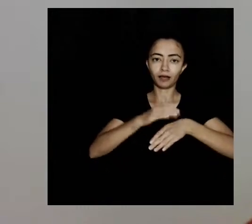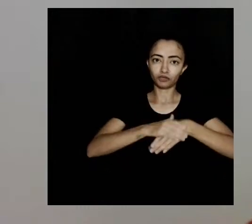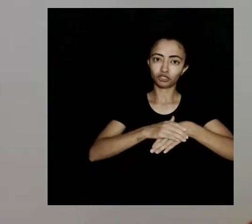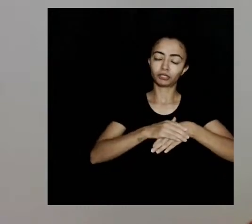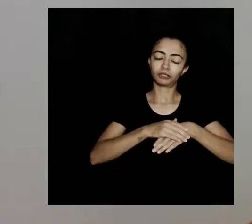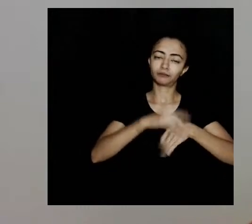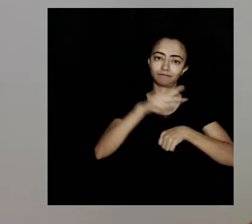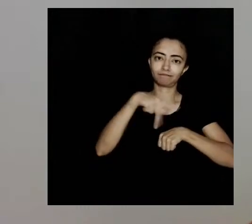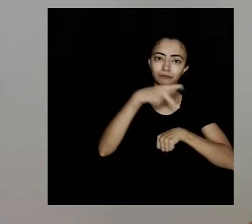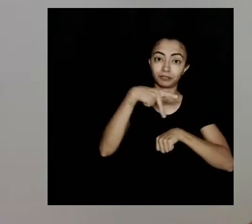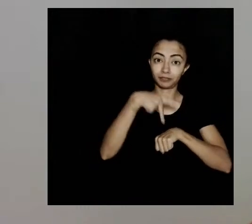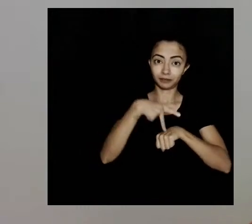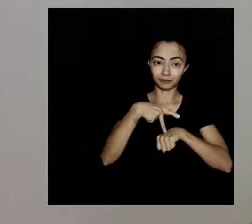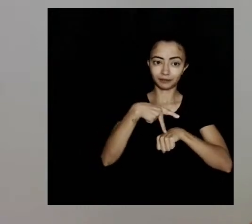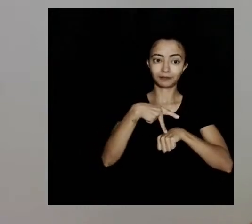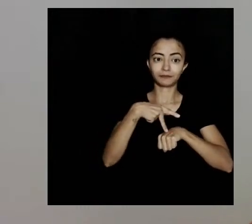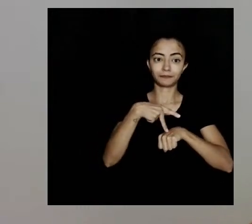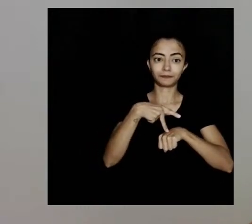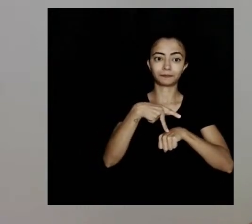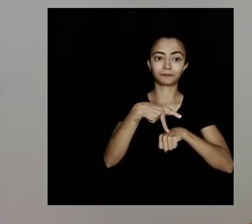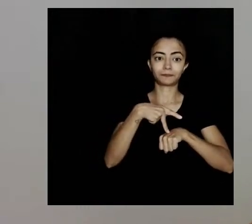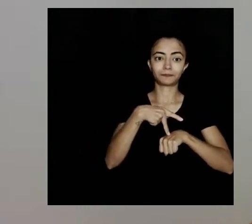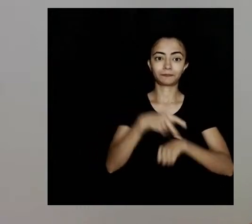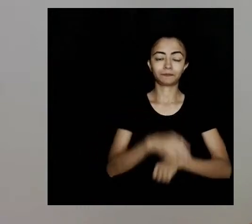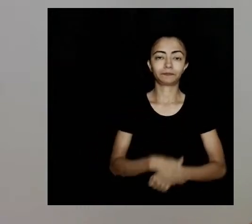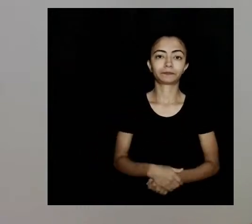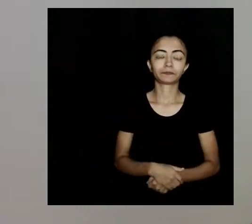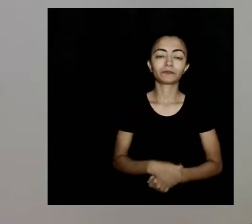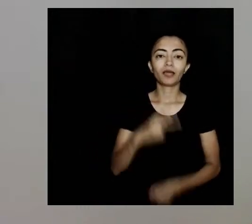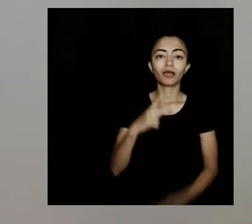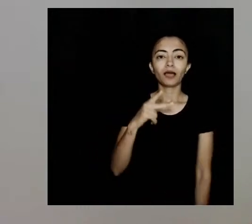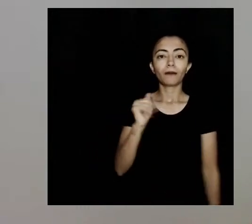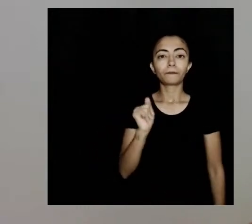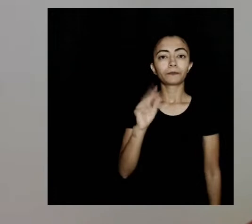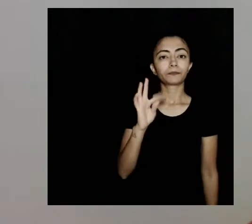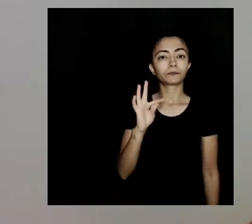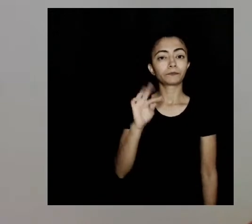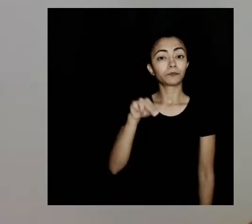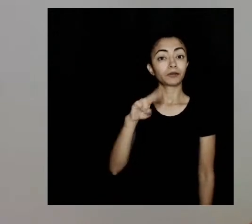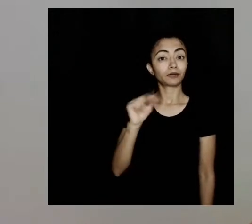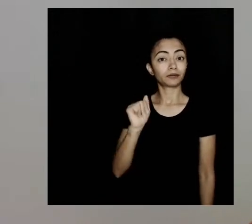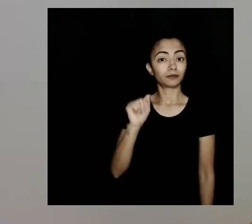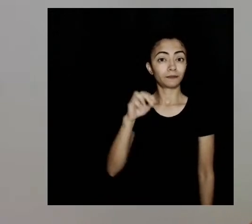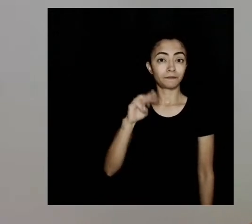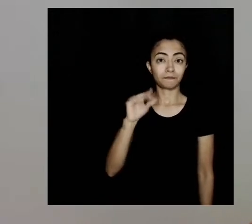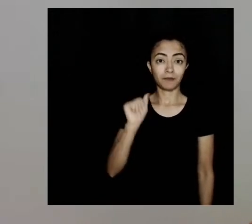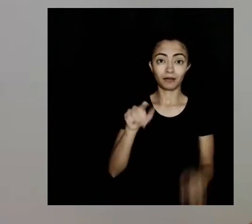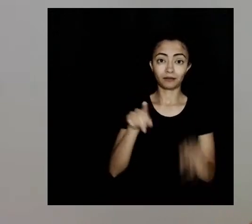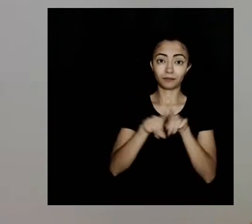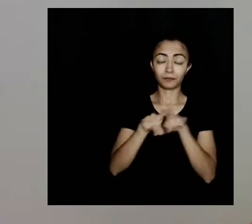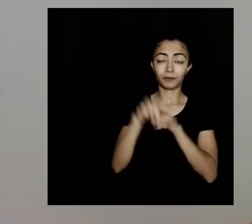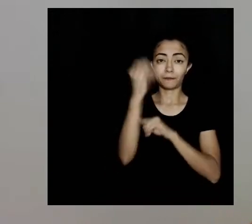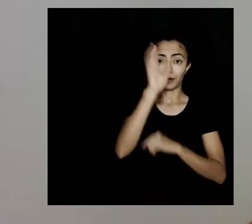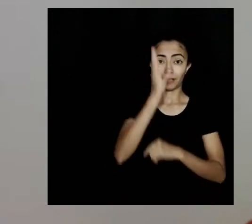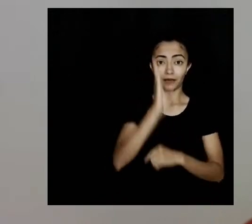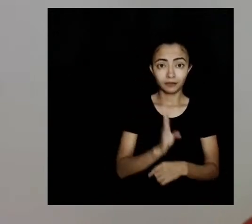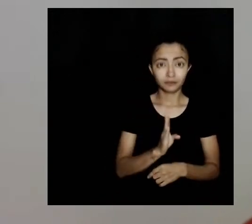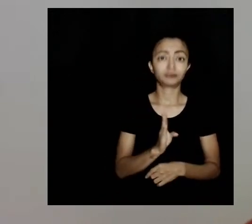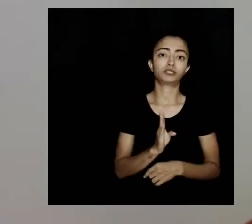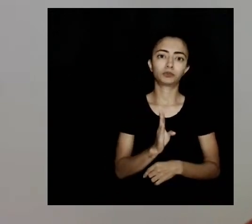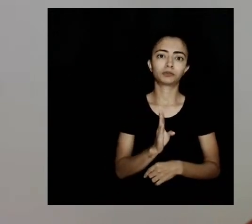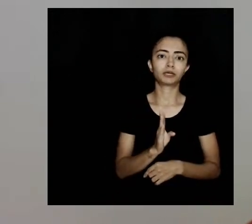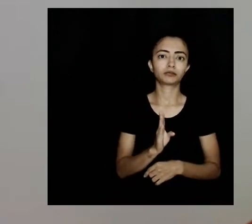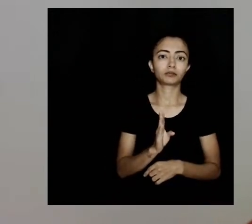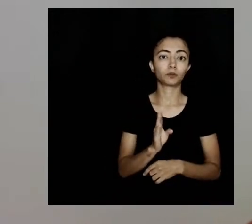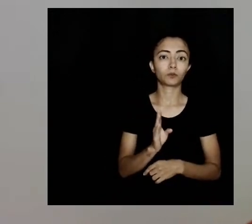should they only be seen by our country, we are in a wonderful moment. Panama and Brazil are highlighted in this